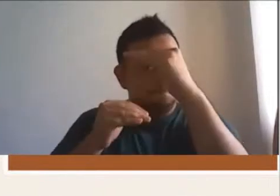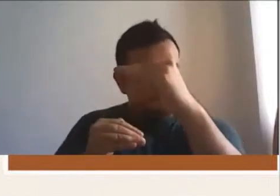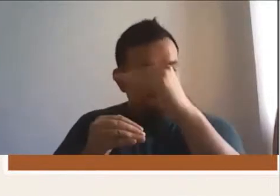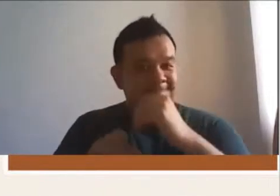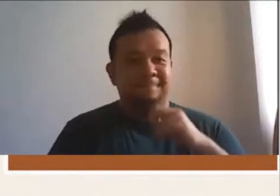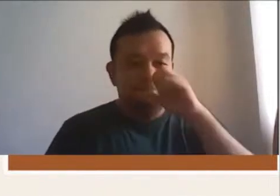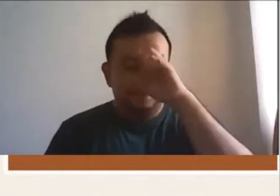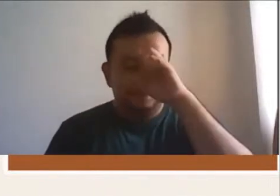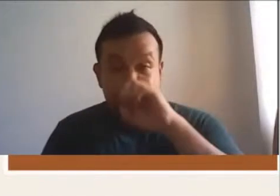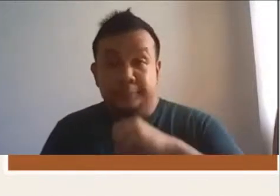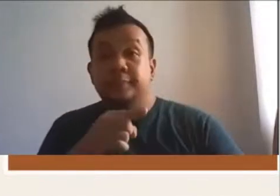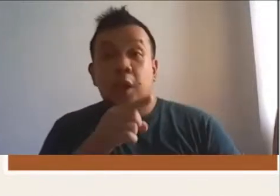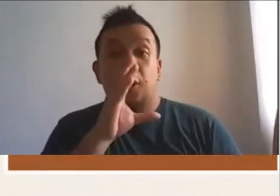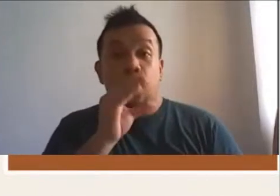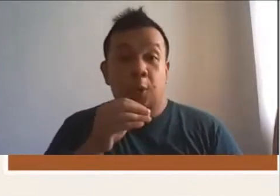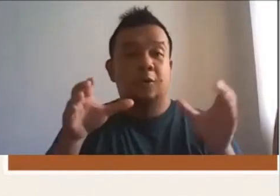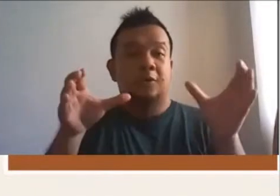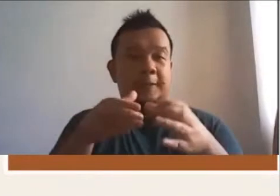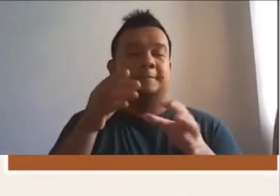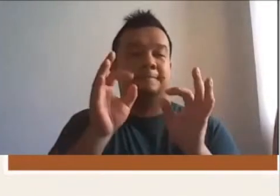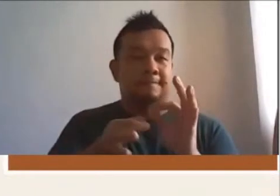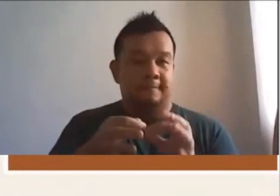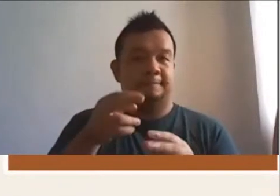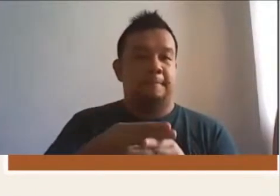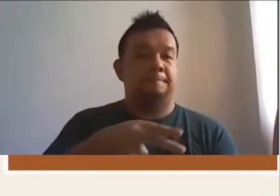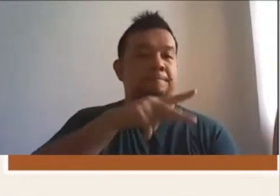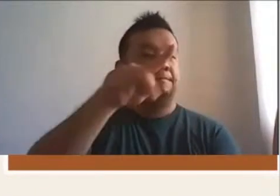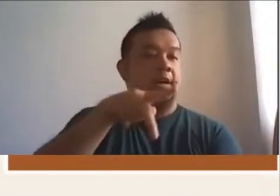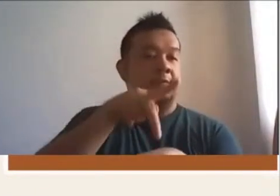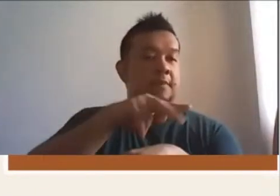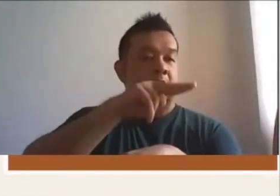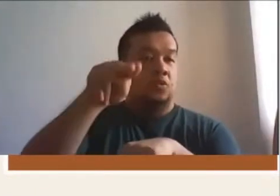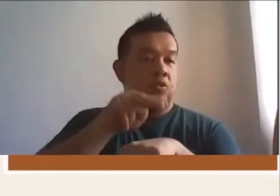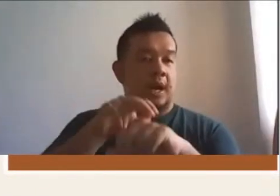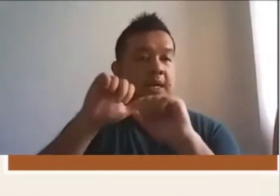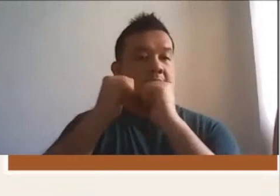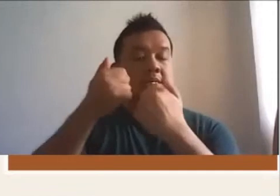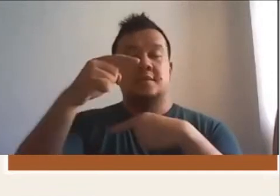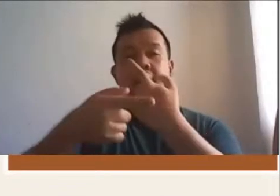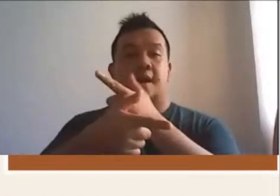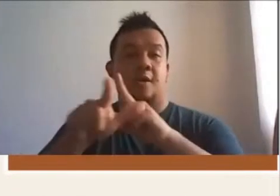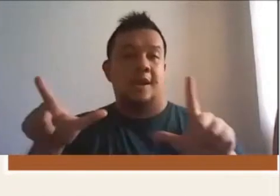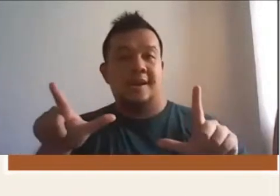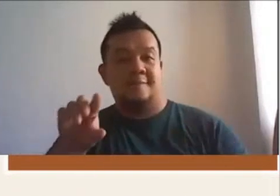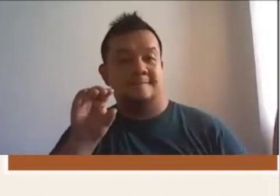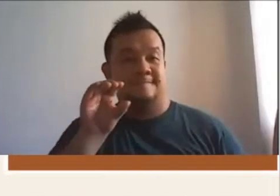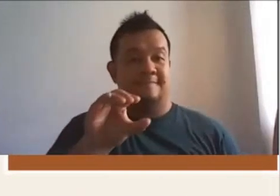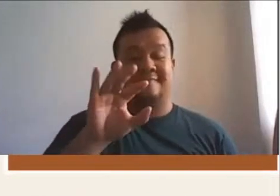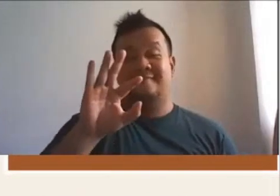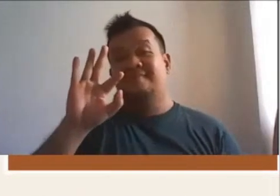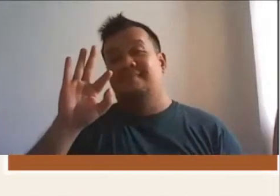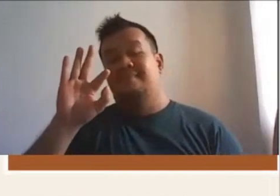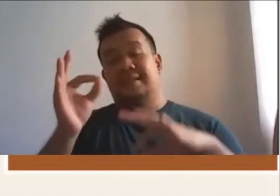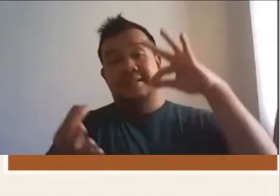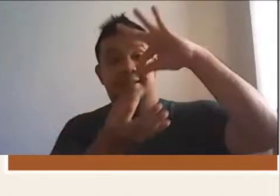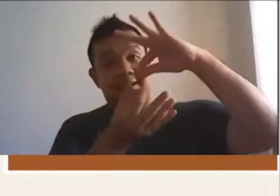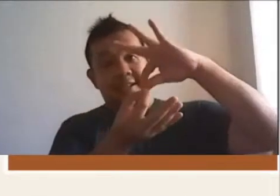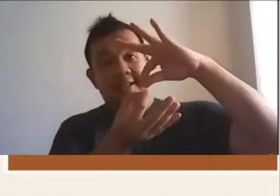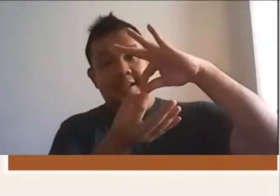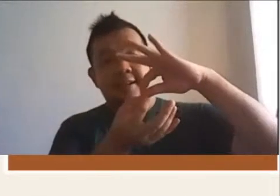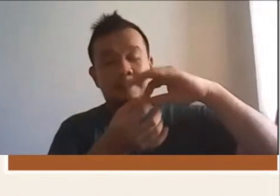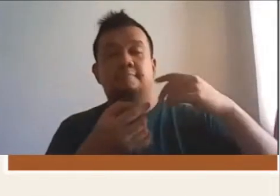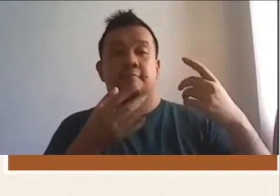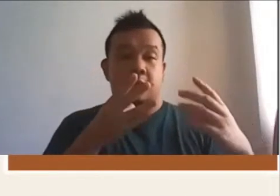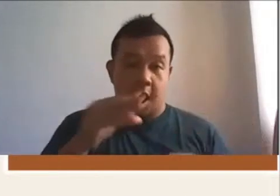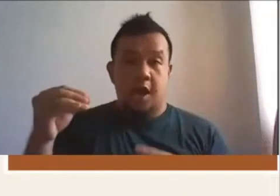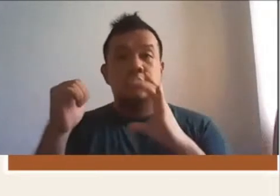We have interpreters group supporting the Filipino deaf. They are called the Philippine National Association of Sign Language